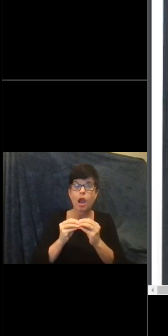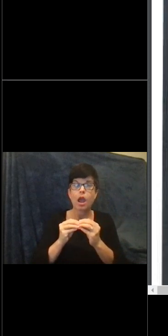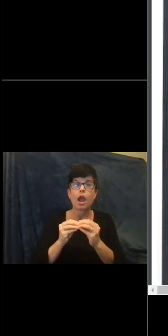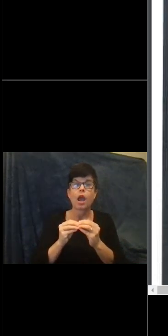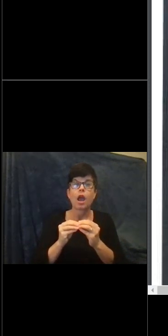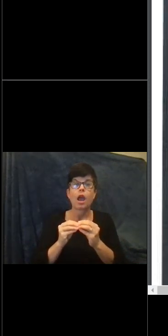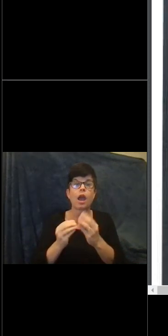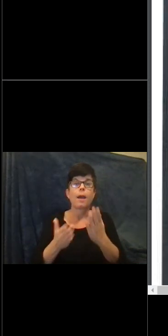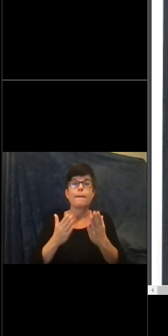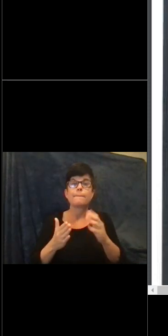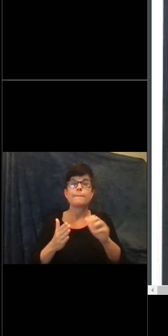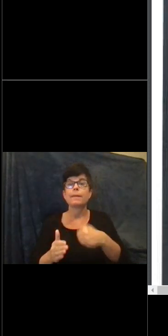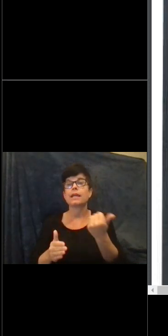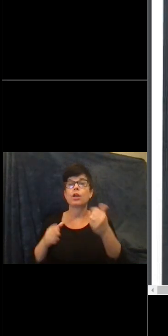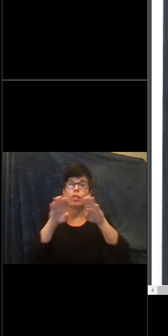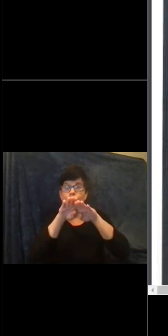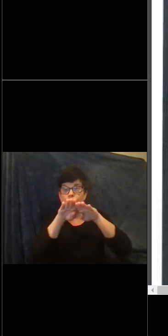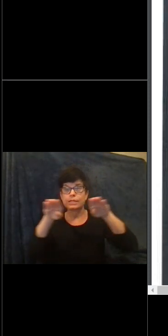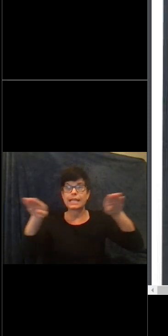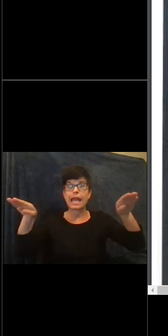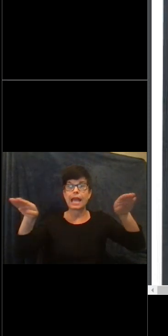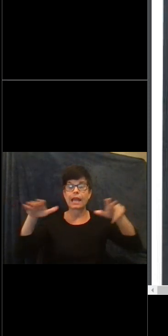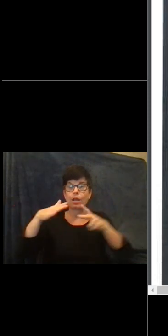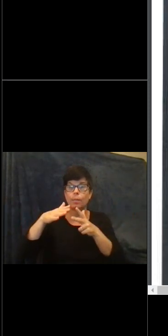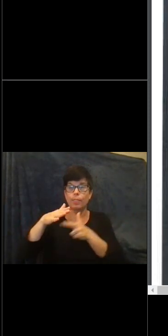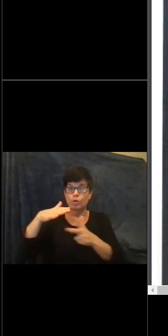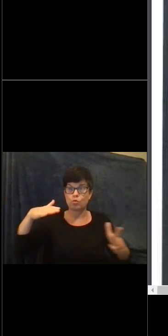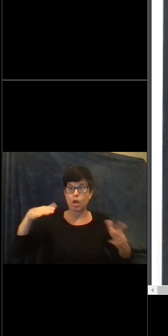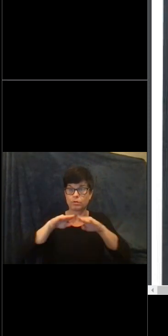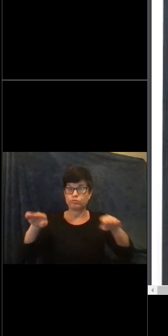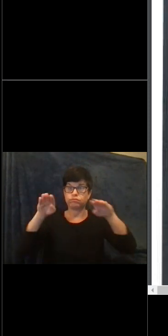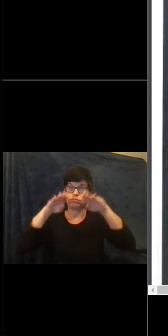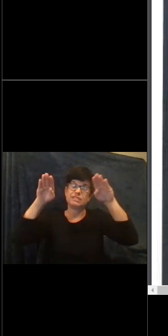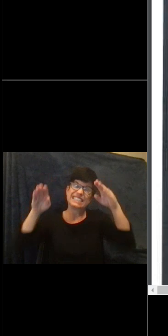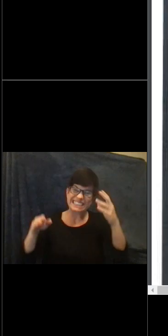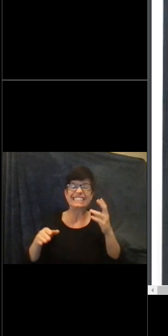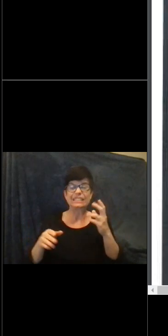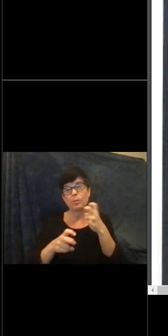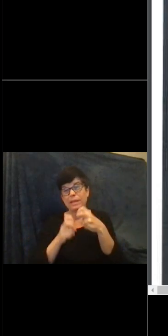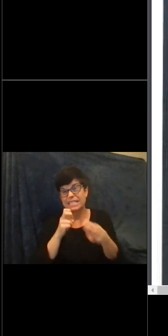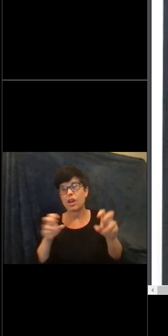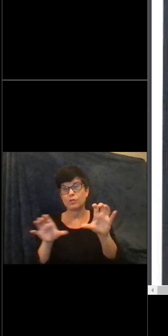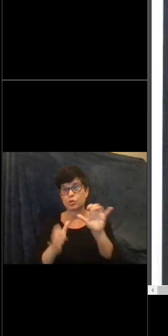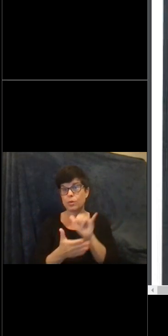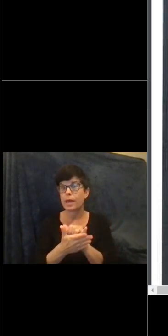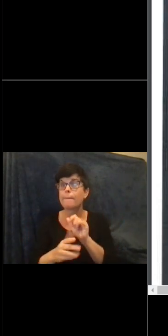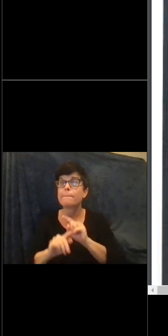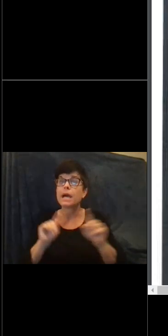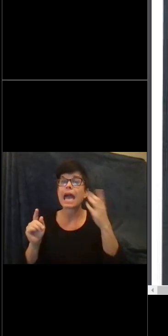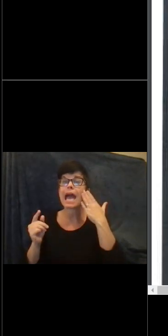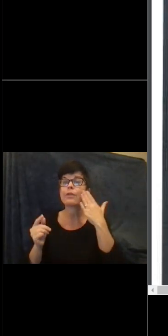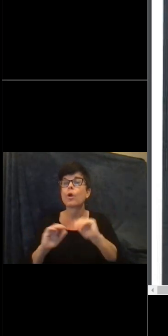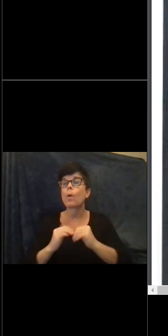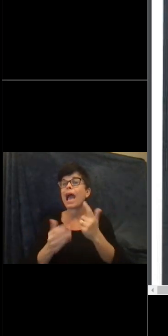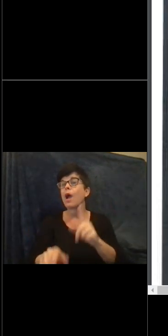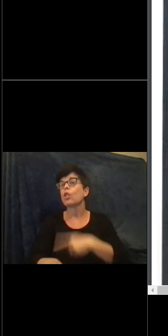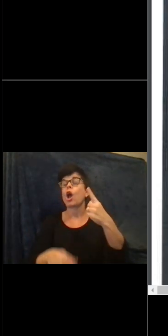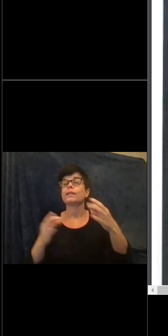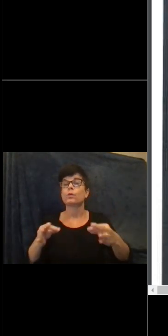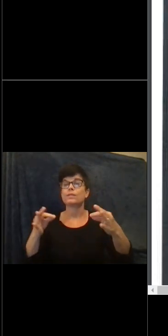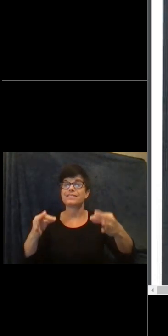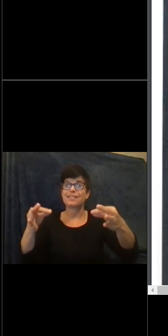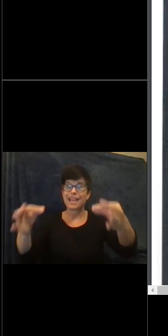the garage, if we could even do it. And the way the garage is designed, that would be difficult. I just don't know how long that's going to delay us.